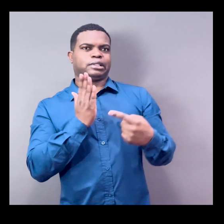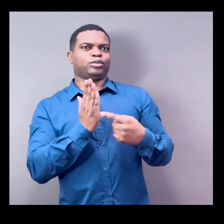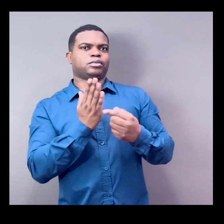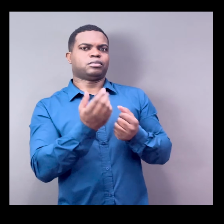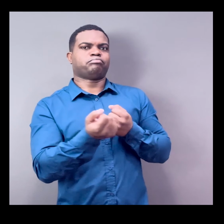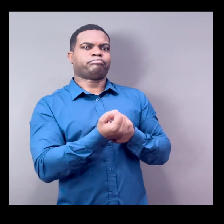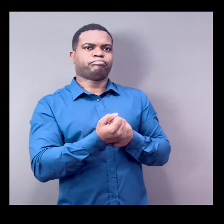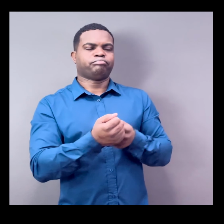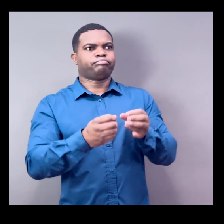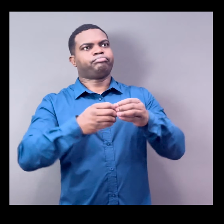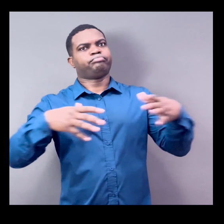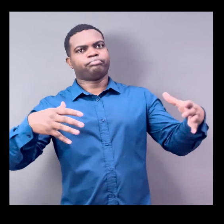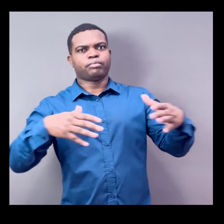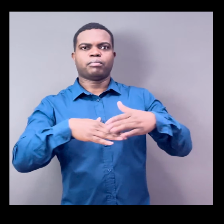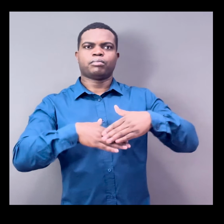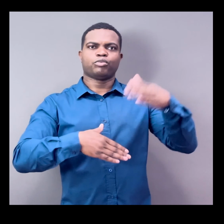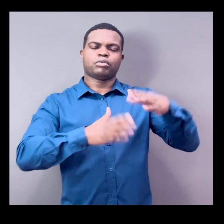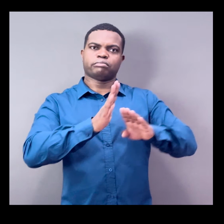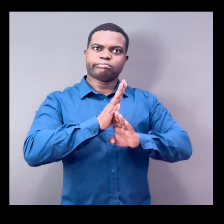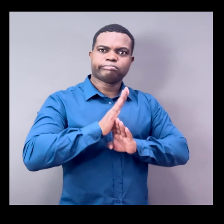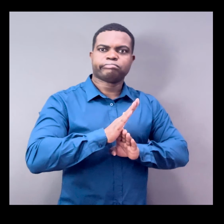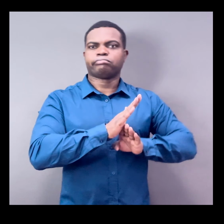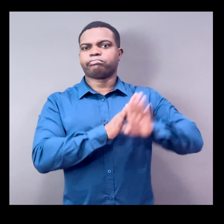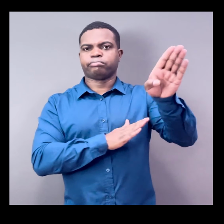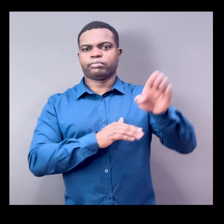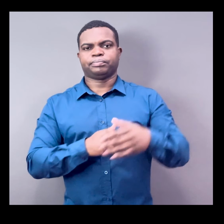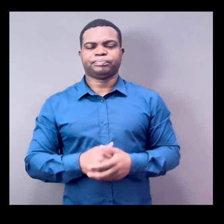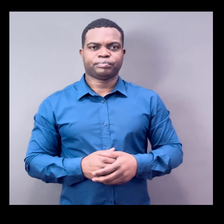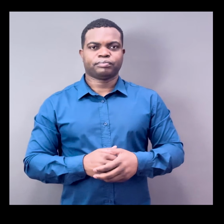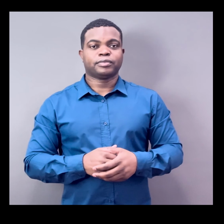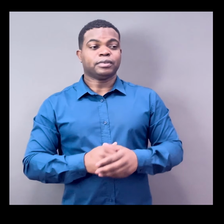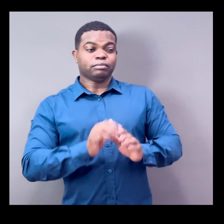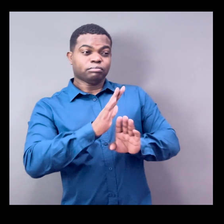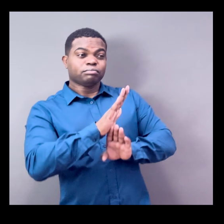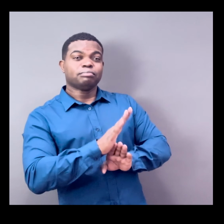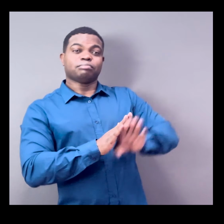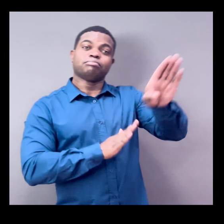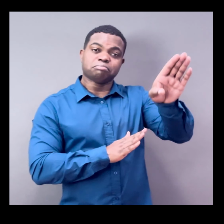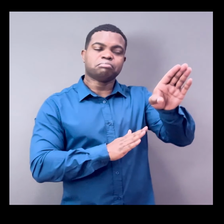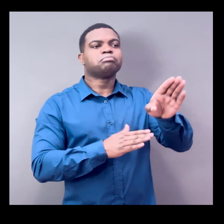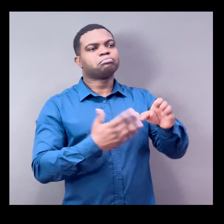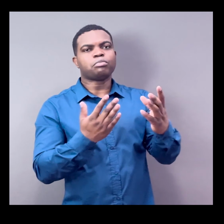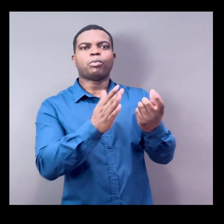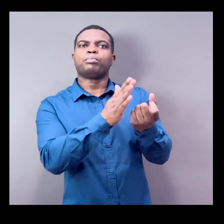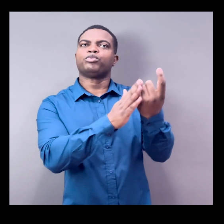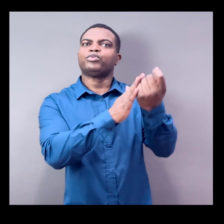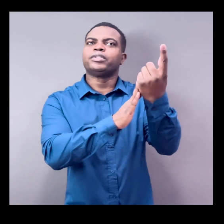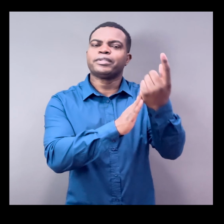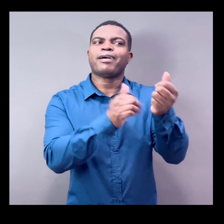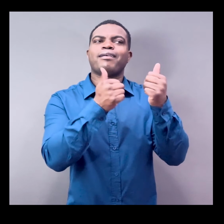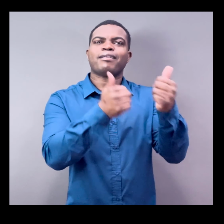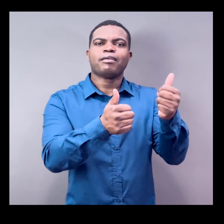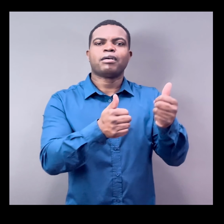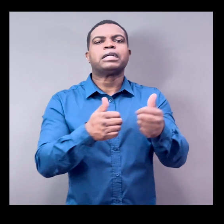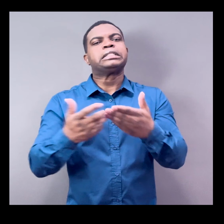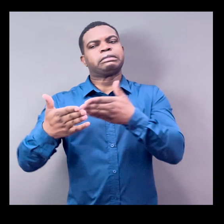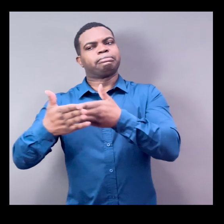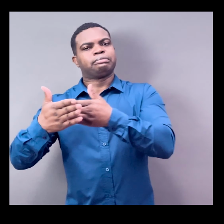technological advancement. Now this has led to new challenges and opportunities